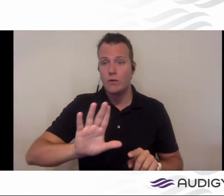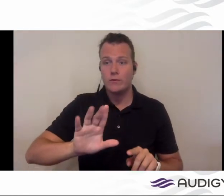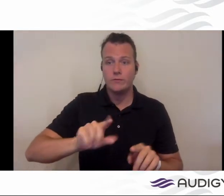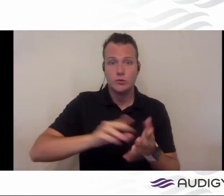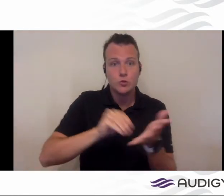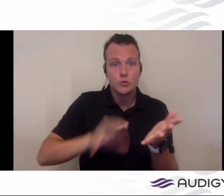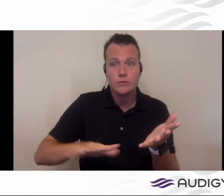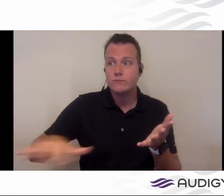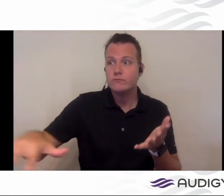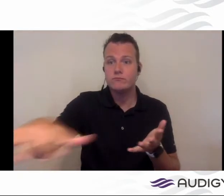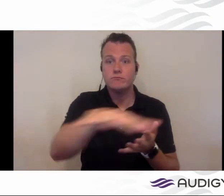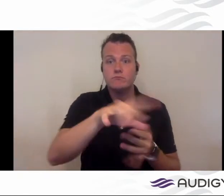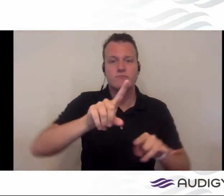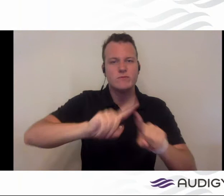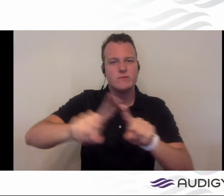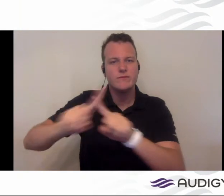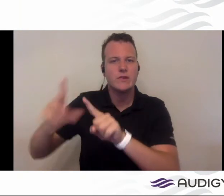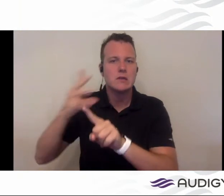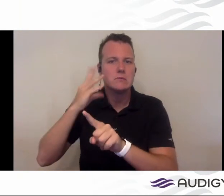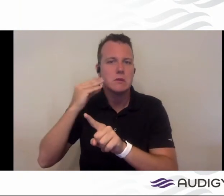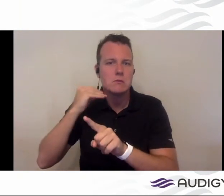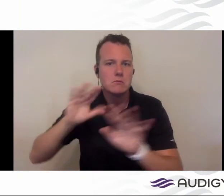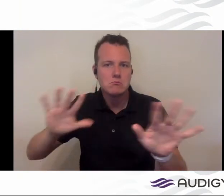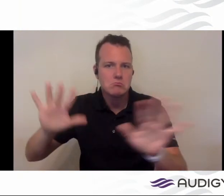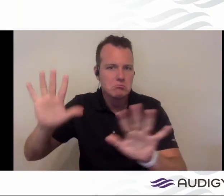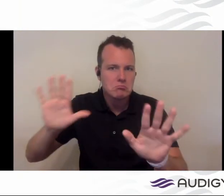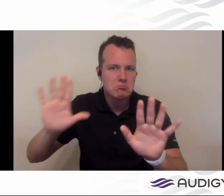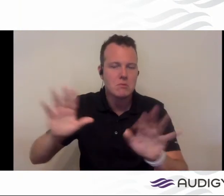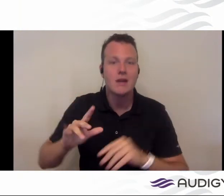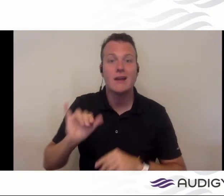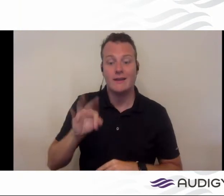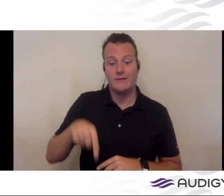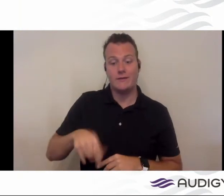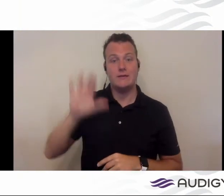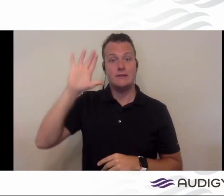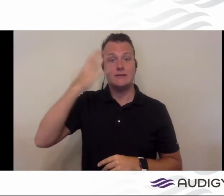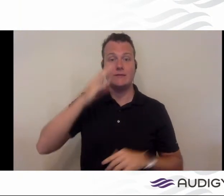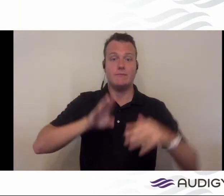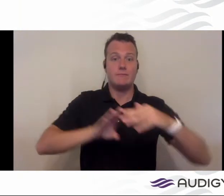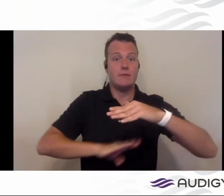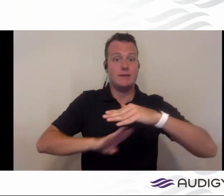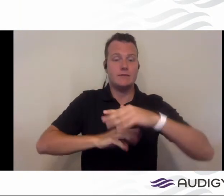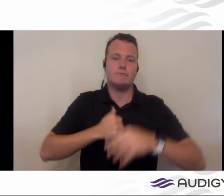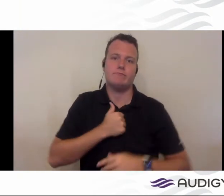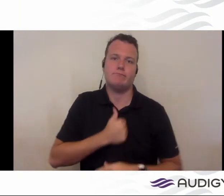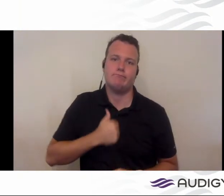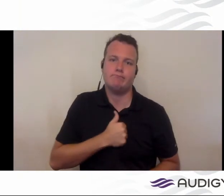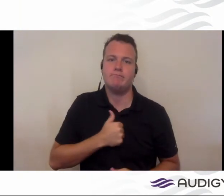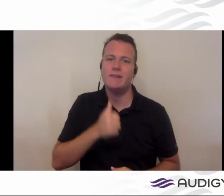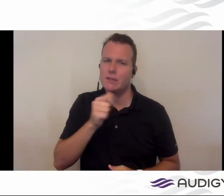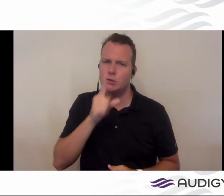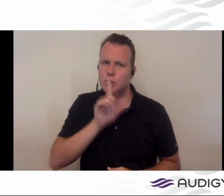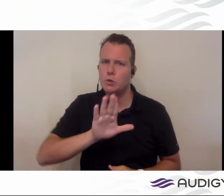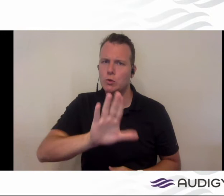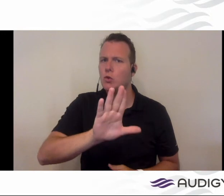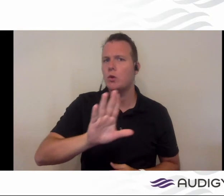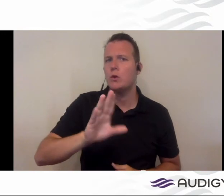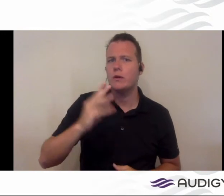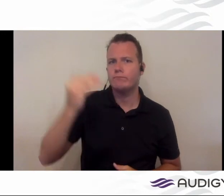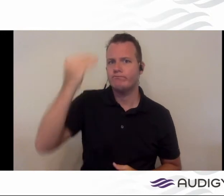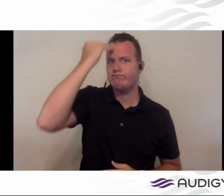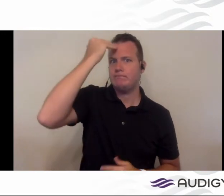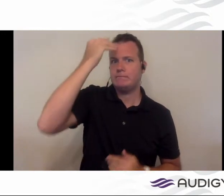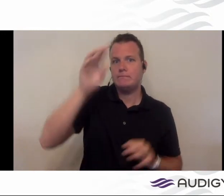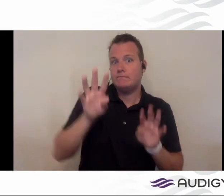exposures to these. So if this is a little basic, my apologies, but I don't know what you know. And so I want to